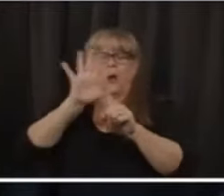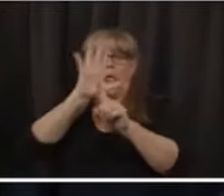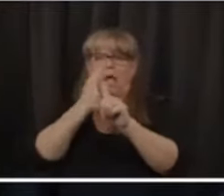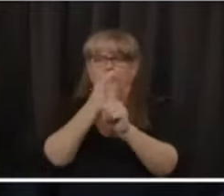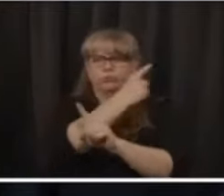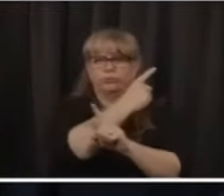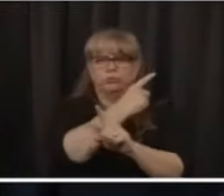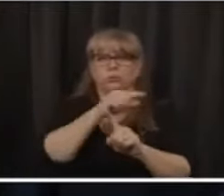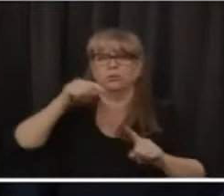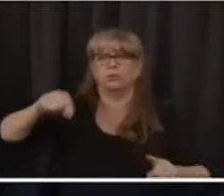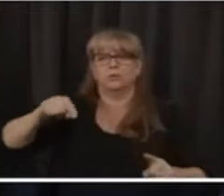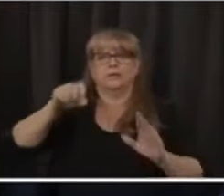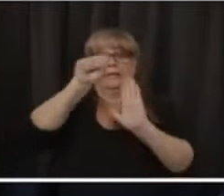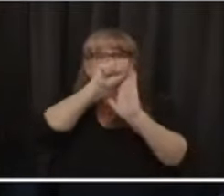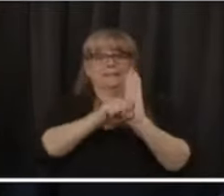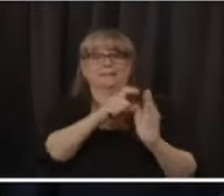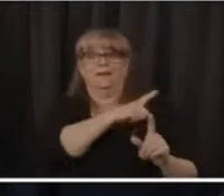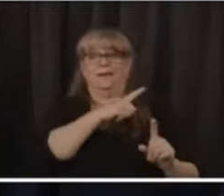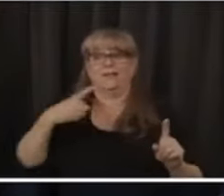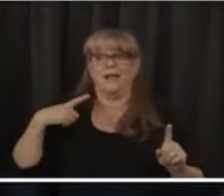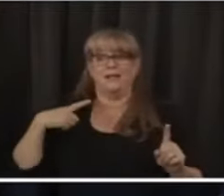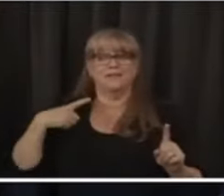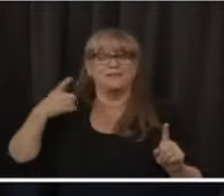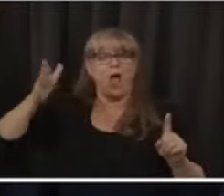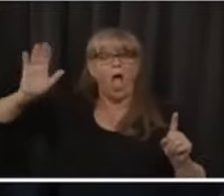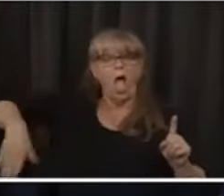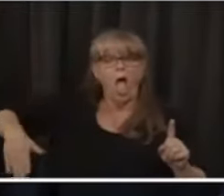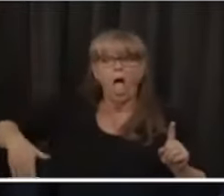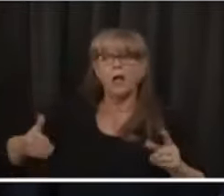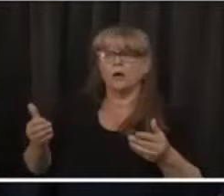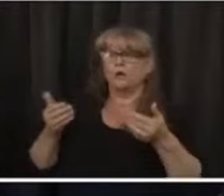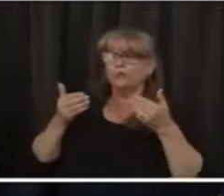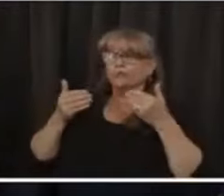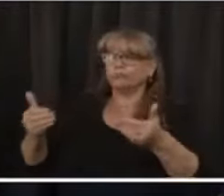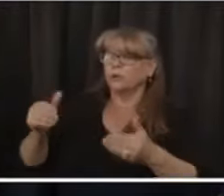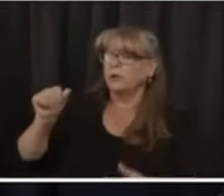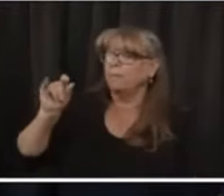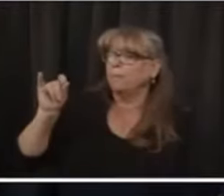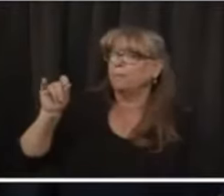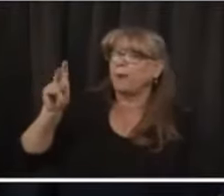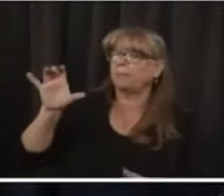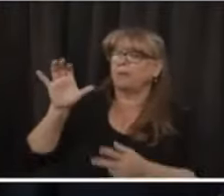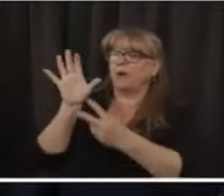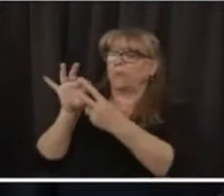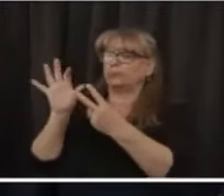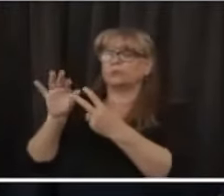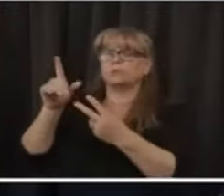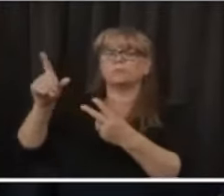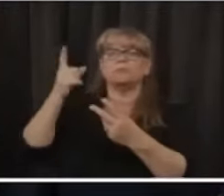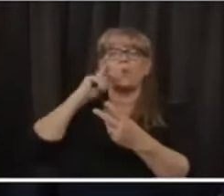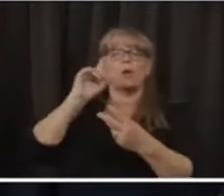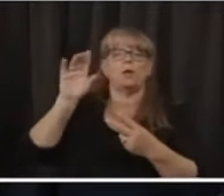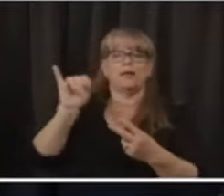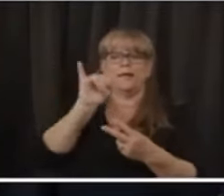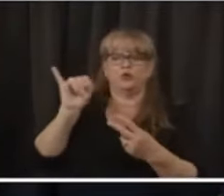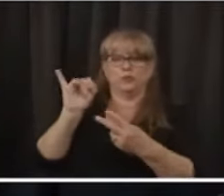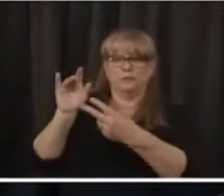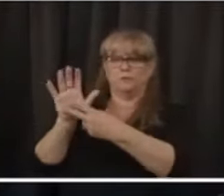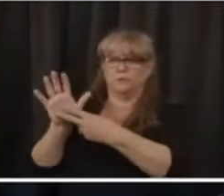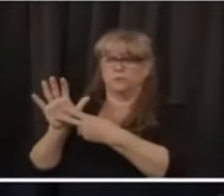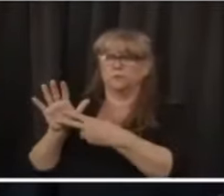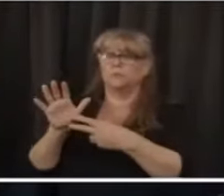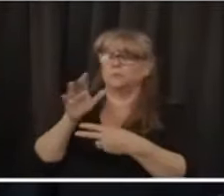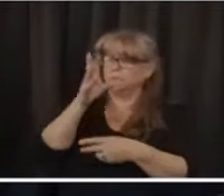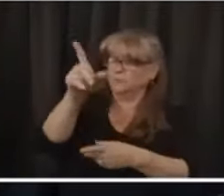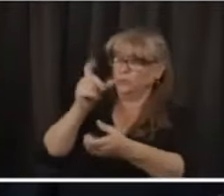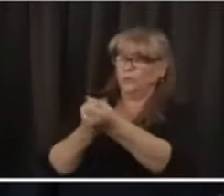has failed to move forward on a public option health care bill that actually has a public option in it. Do you support the new